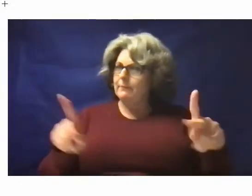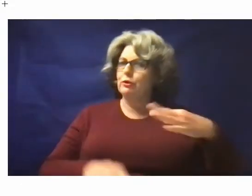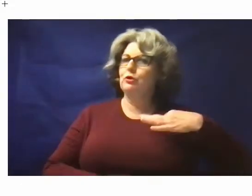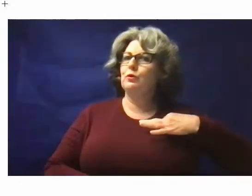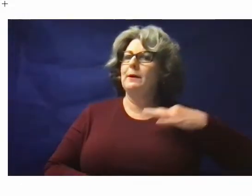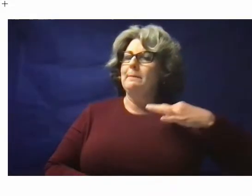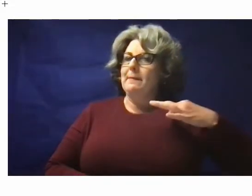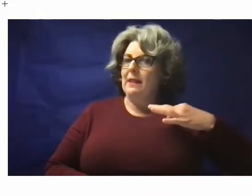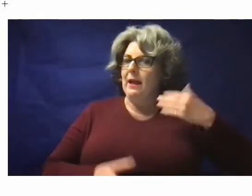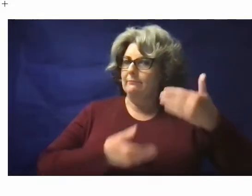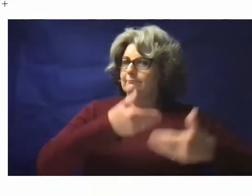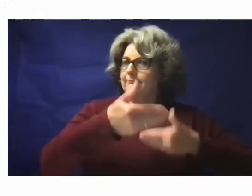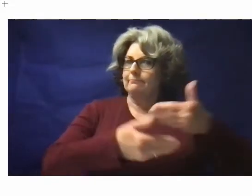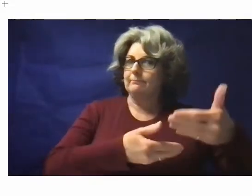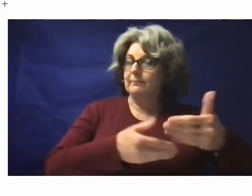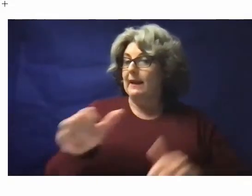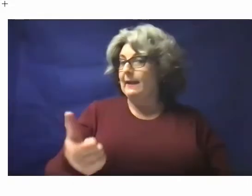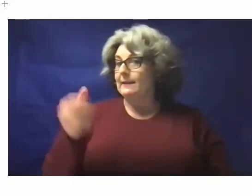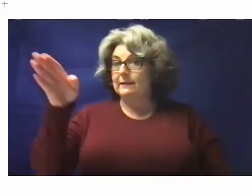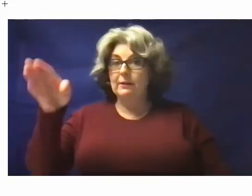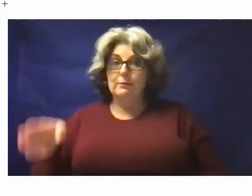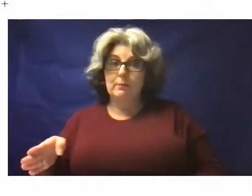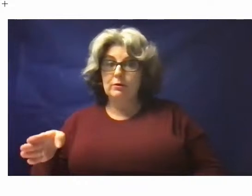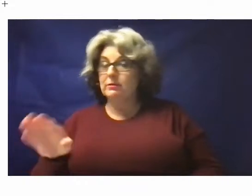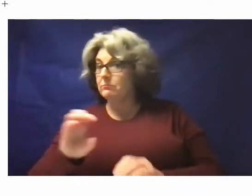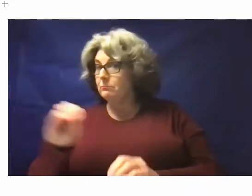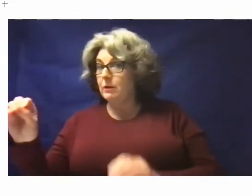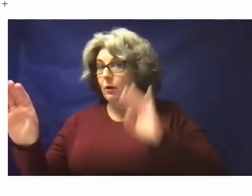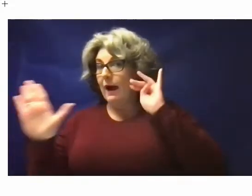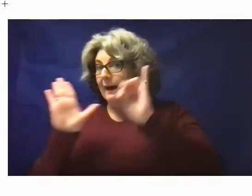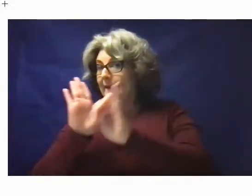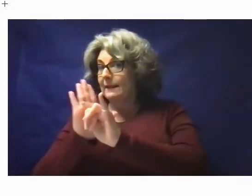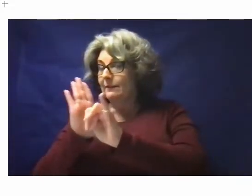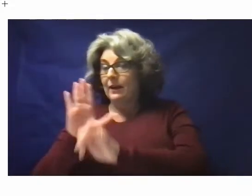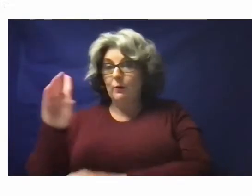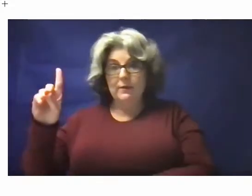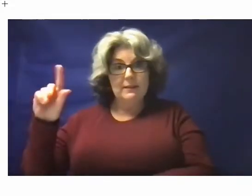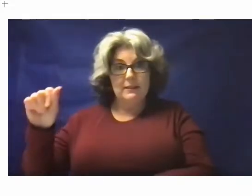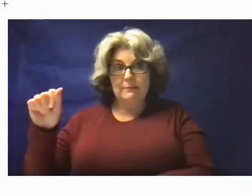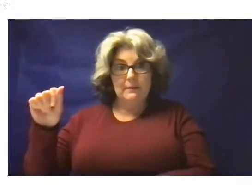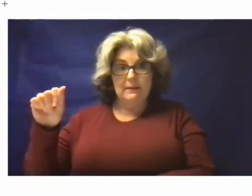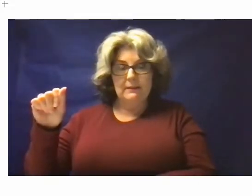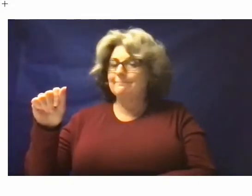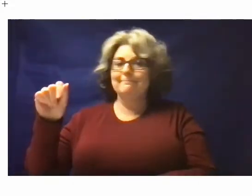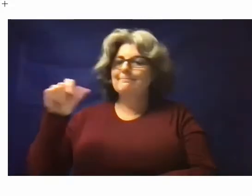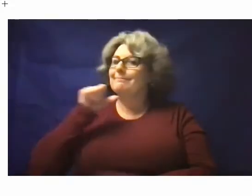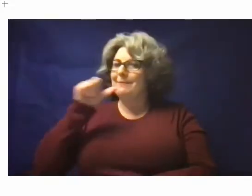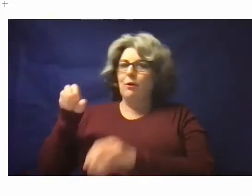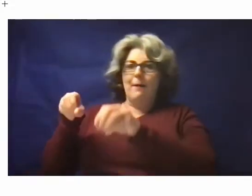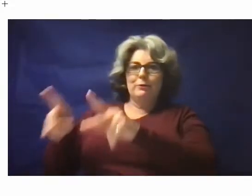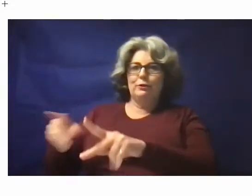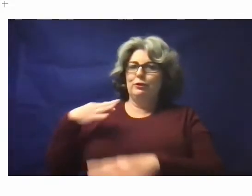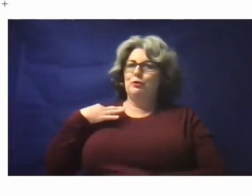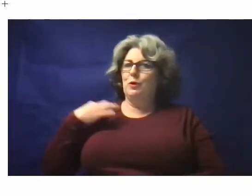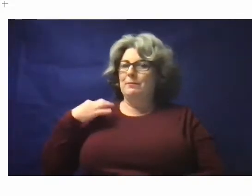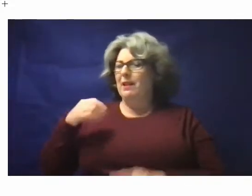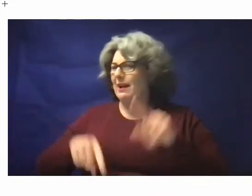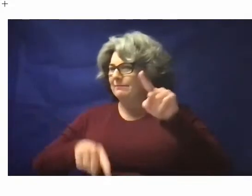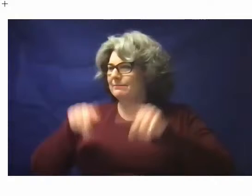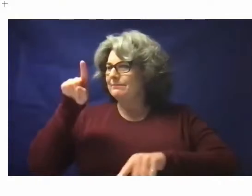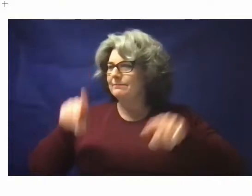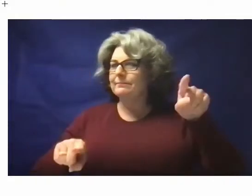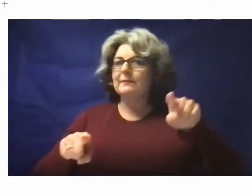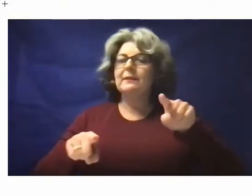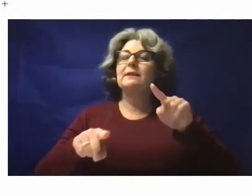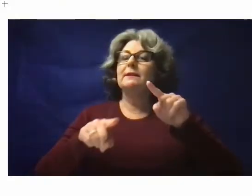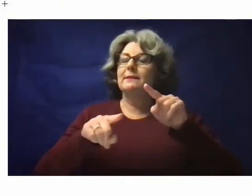process, whereas somebody else who maybe doesn't identify as having a disability wouldn't have that opportunity. So these are designed